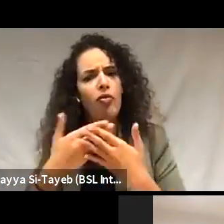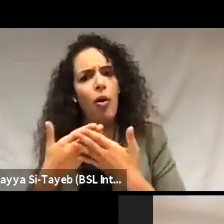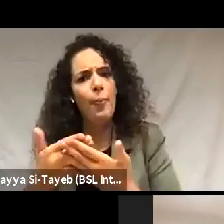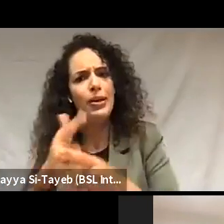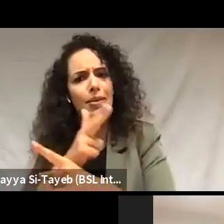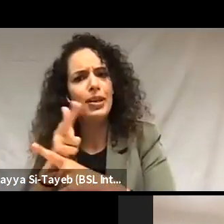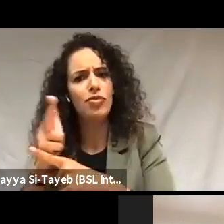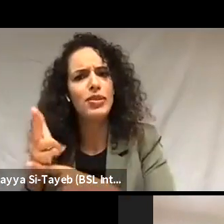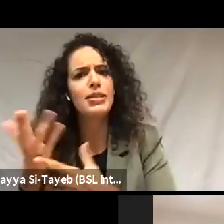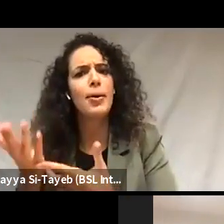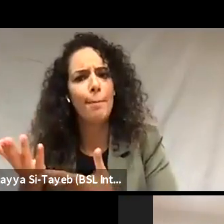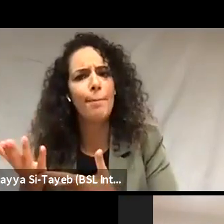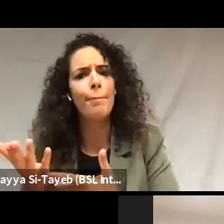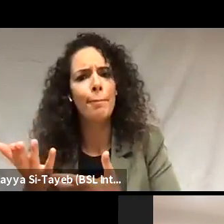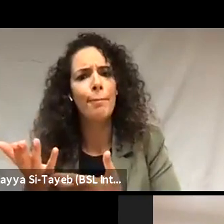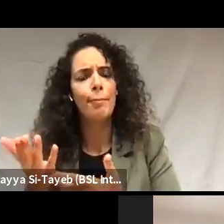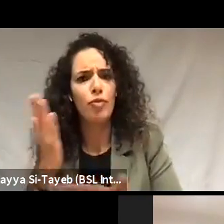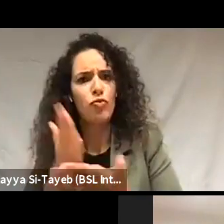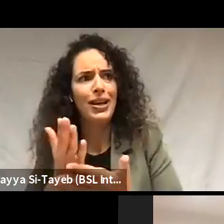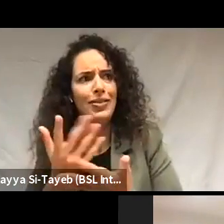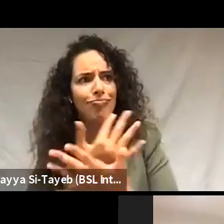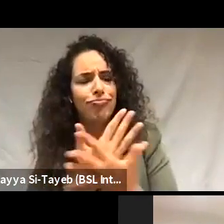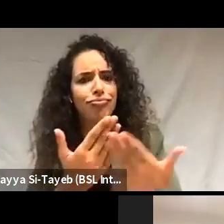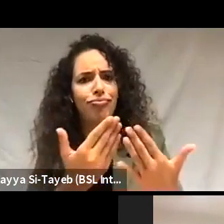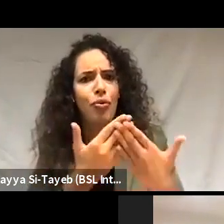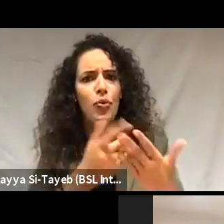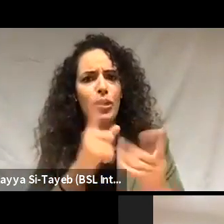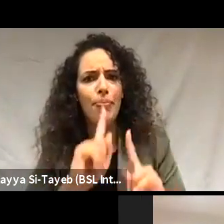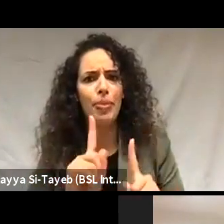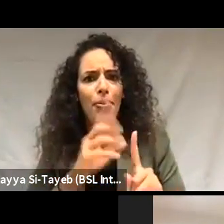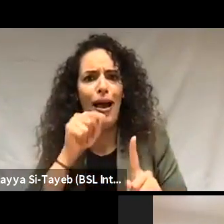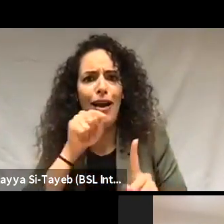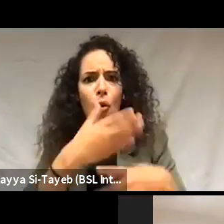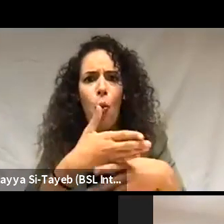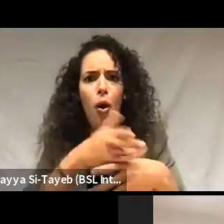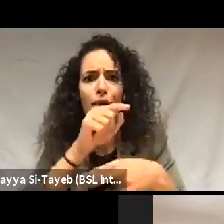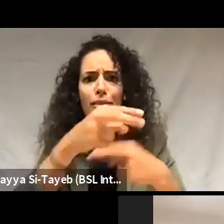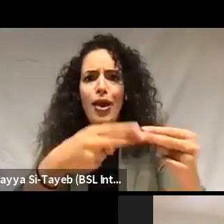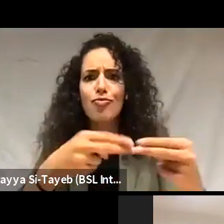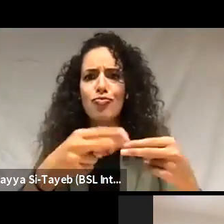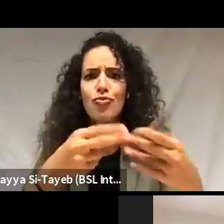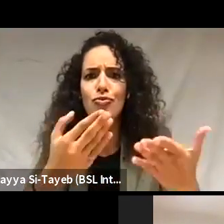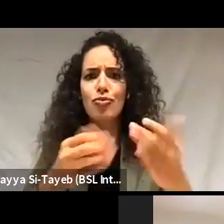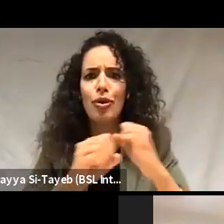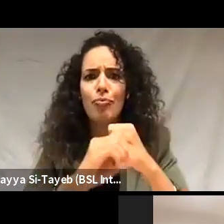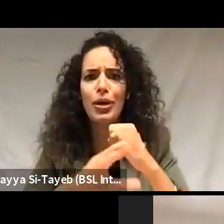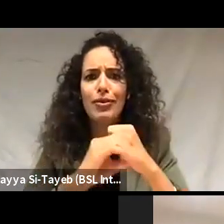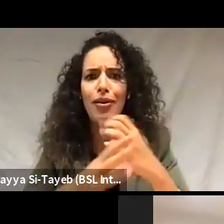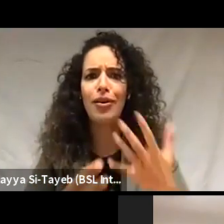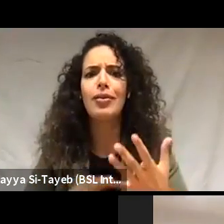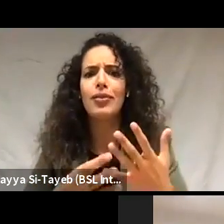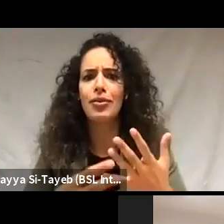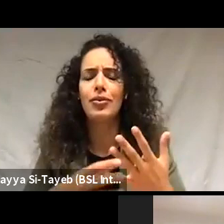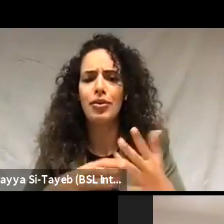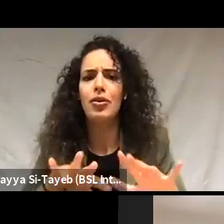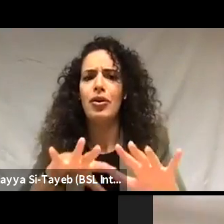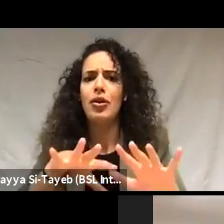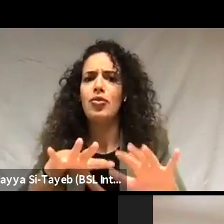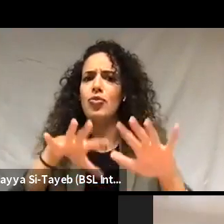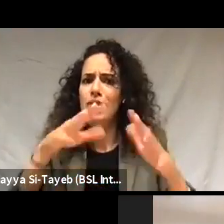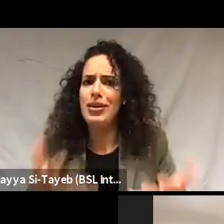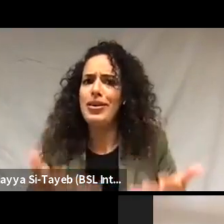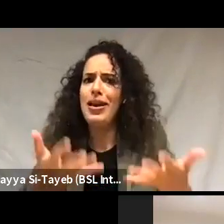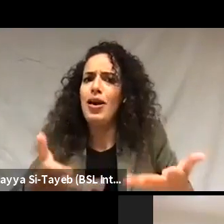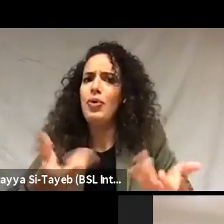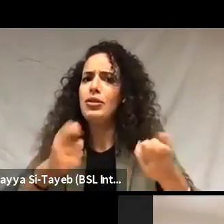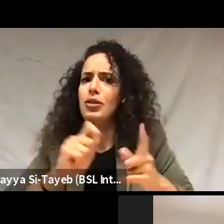actually quite a number of Muslims in the room. And that is beginning to achieve change, without a doubt.